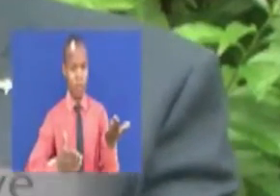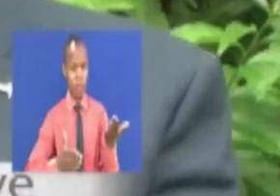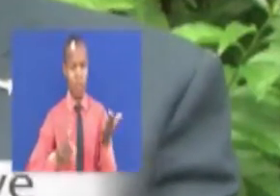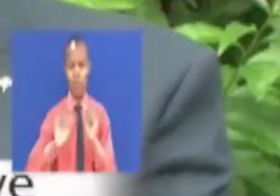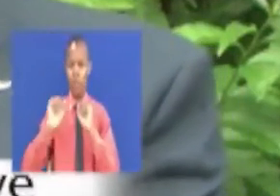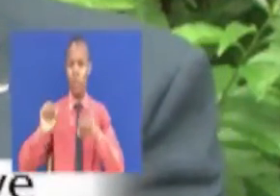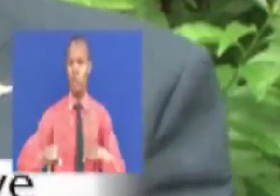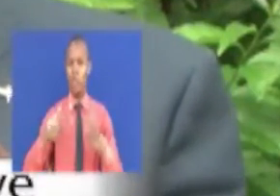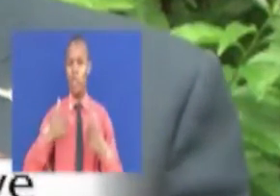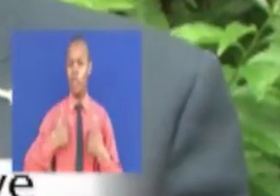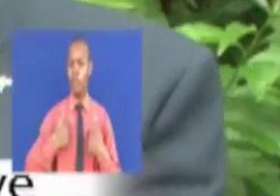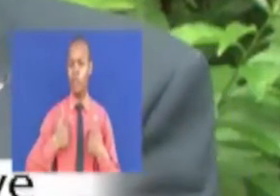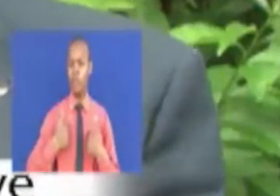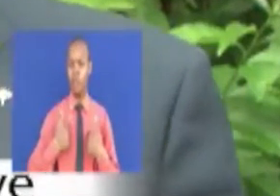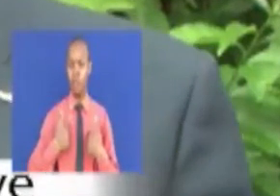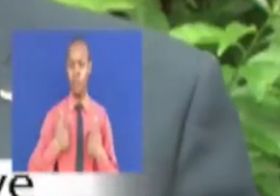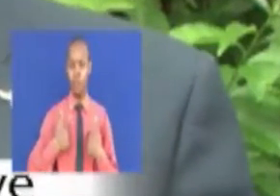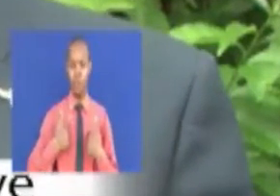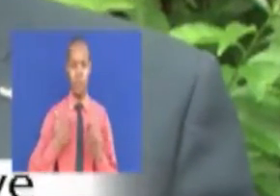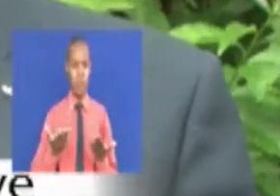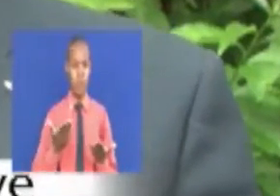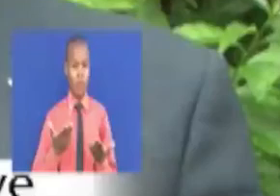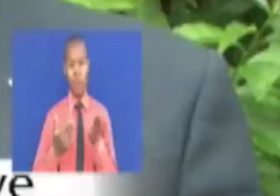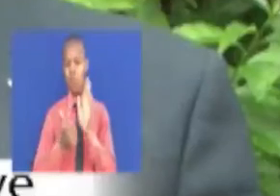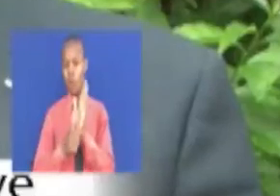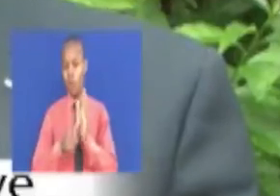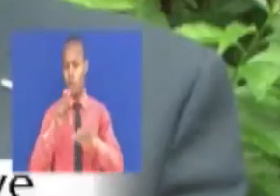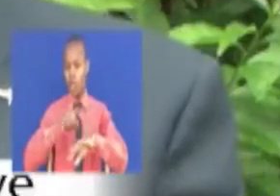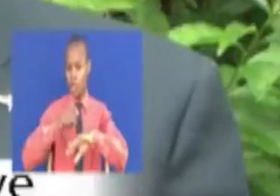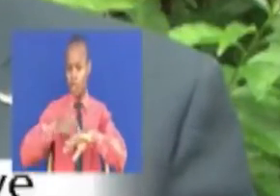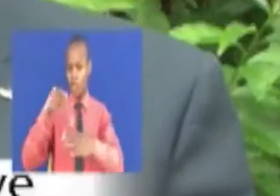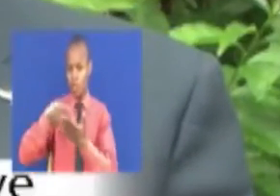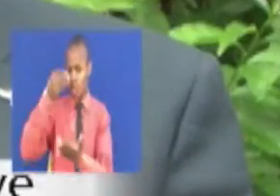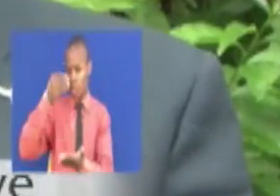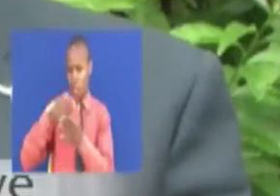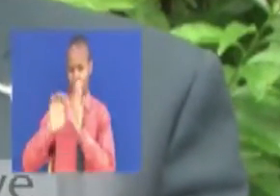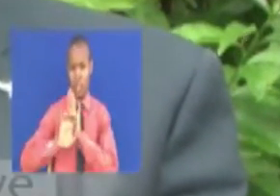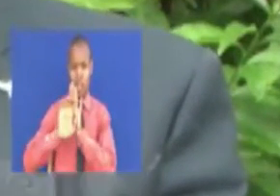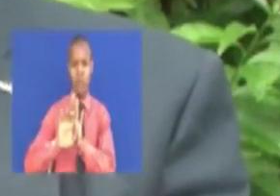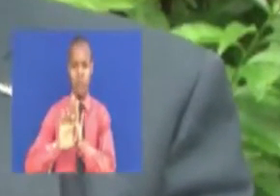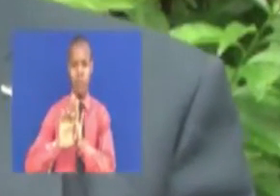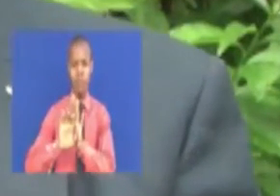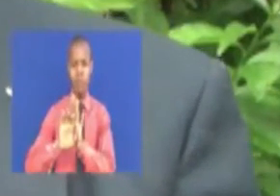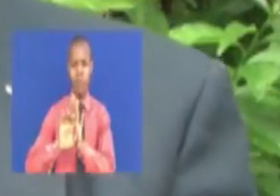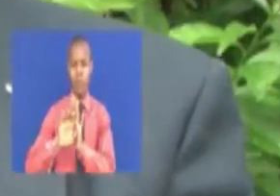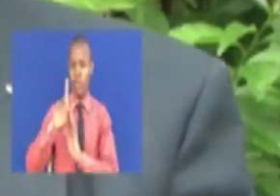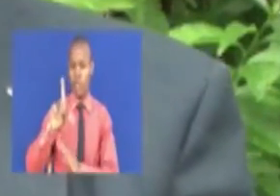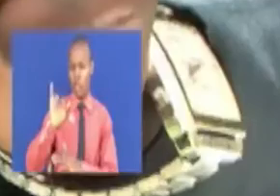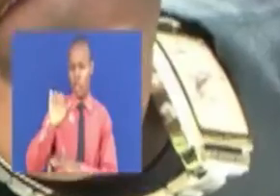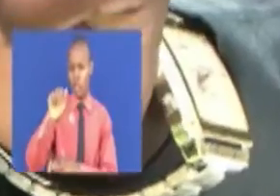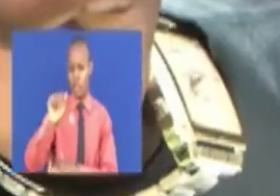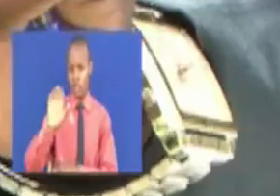the specific learning disorders, like dysgraphia. In many cases,